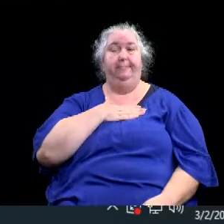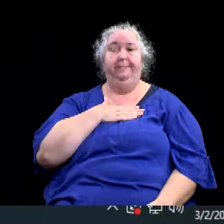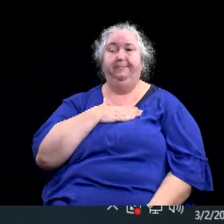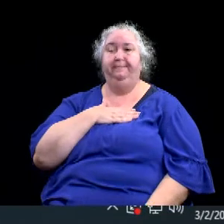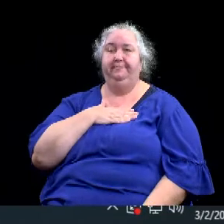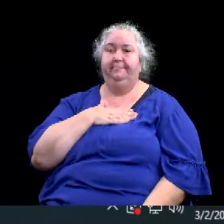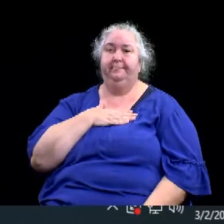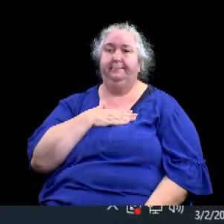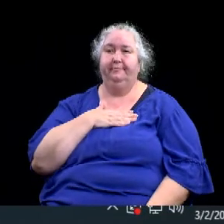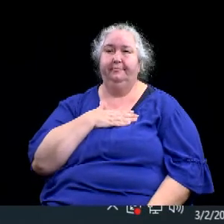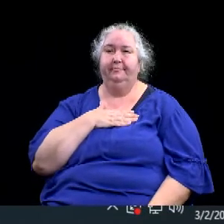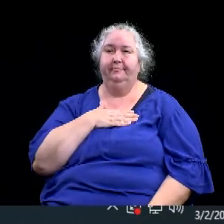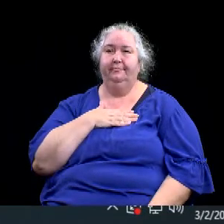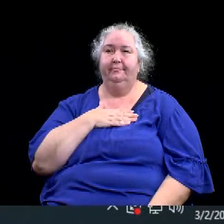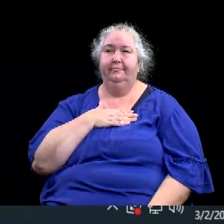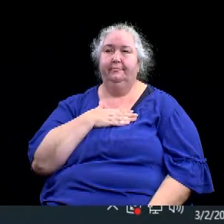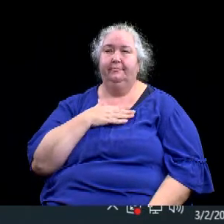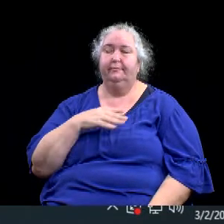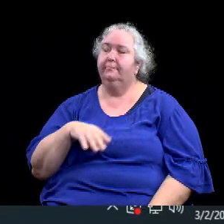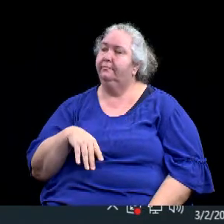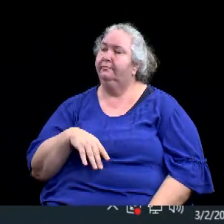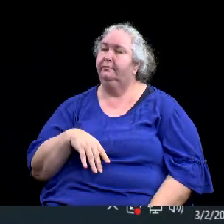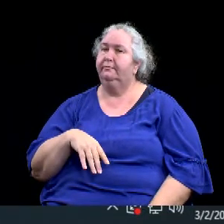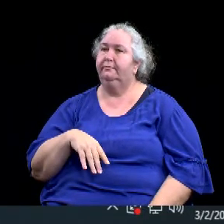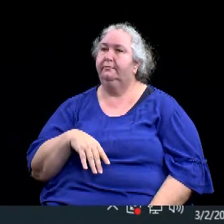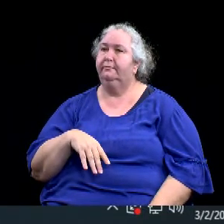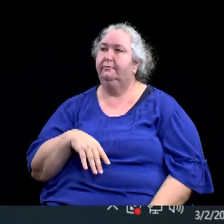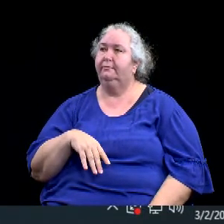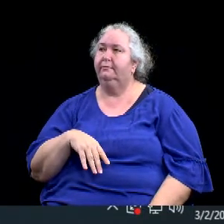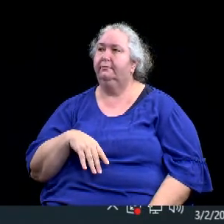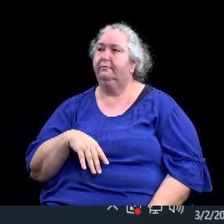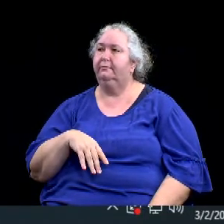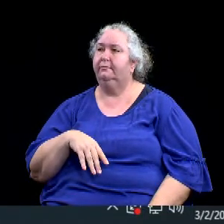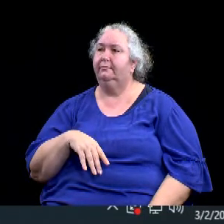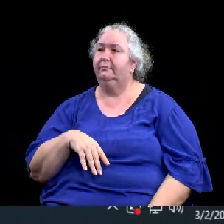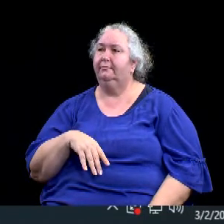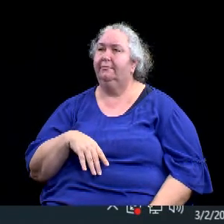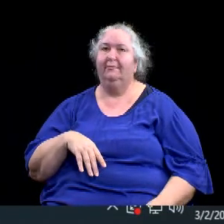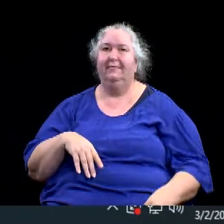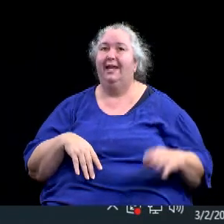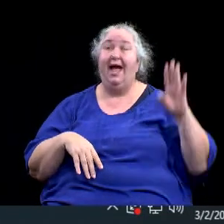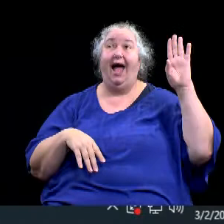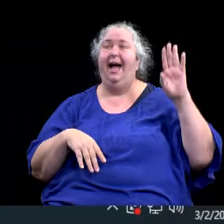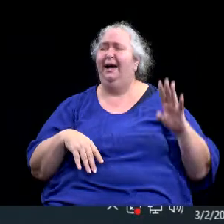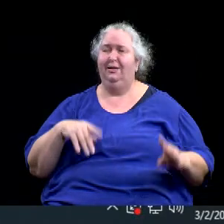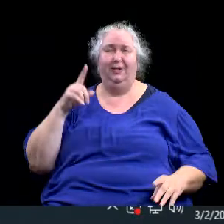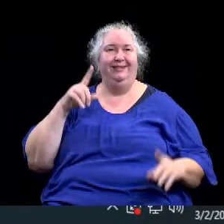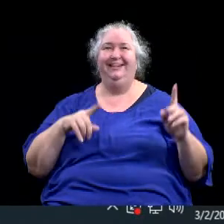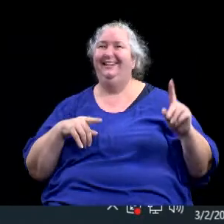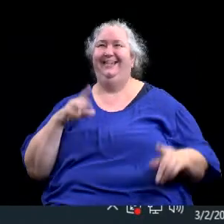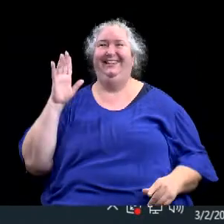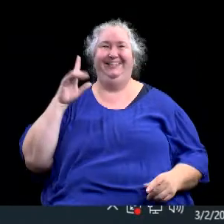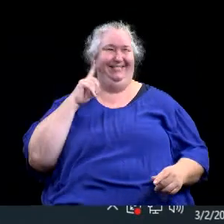Aye. Sorry, you guessed my Holmes and Palmer. That was impressive.